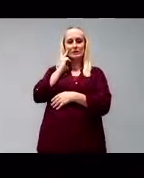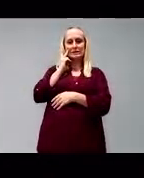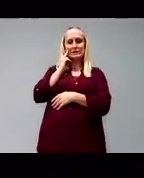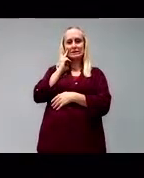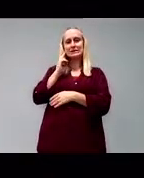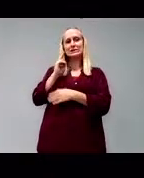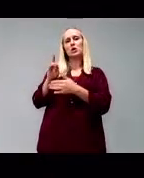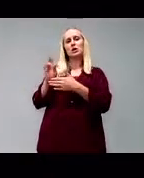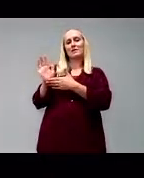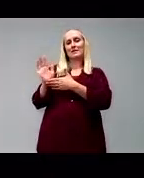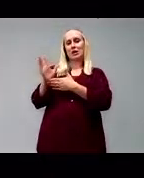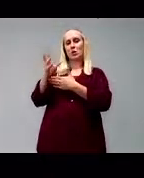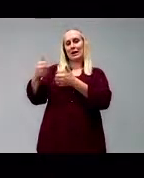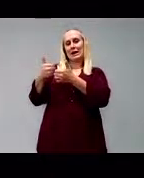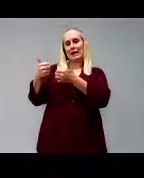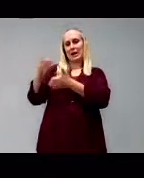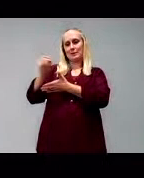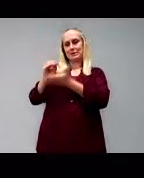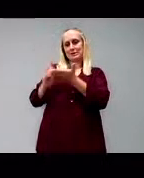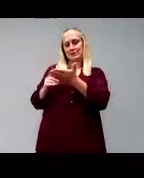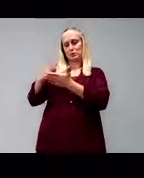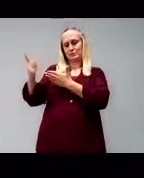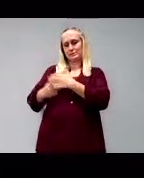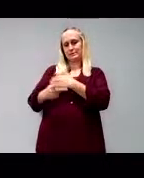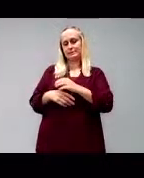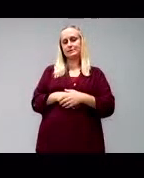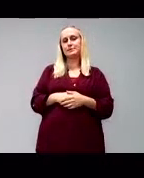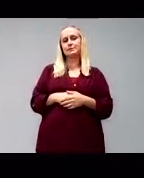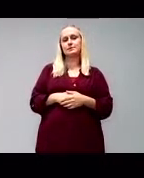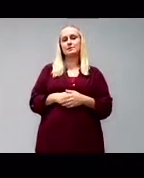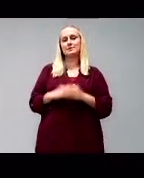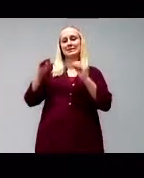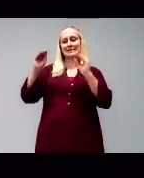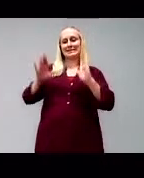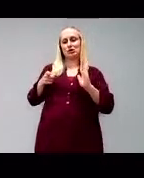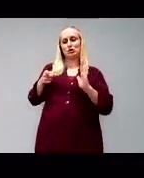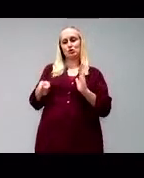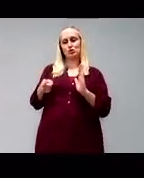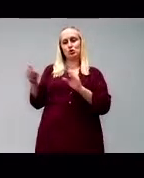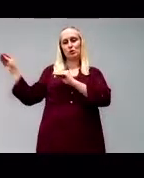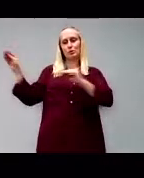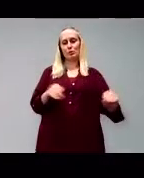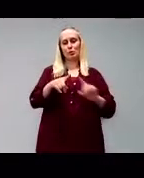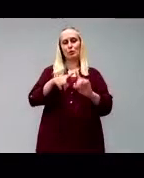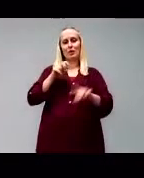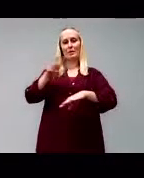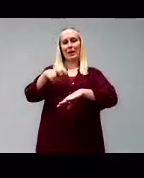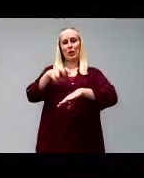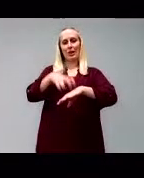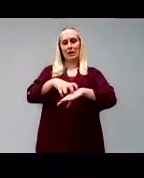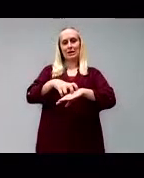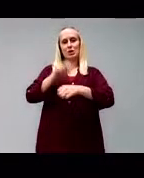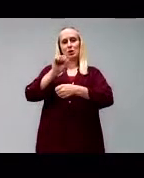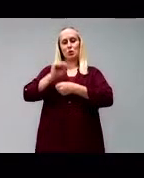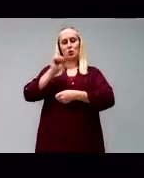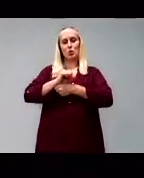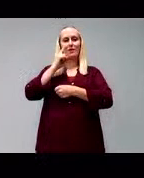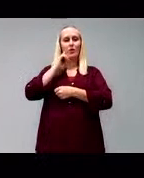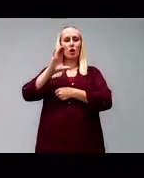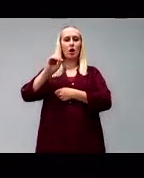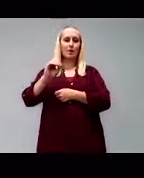design animation program. Our teacher from this program moved here from Ireland to work for a little company you may have heard of called